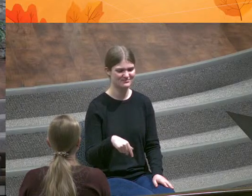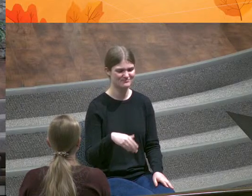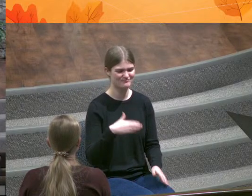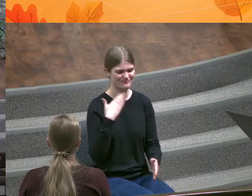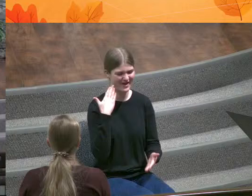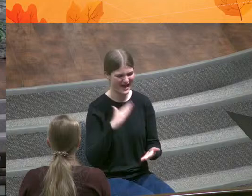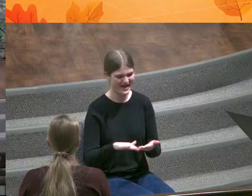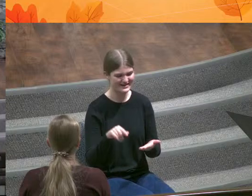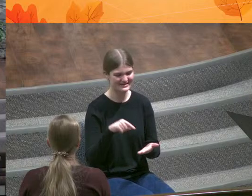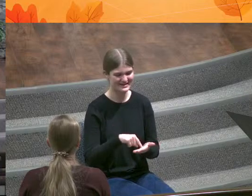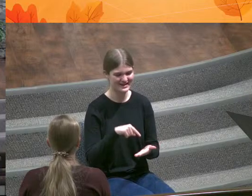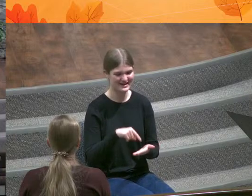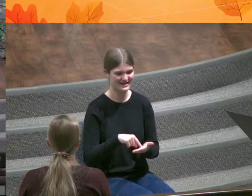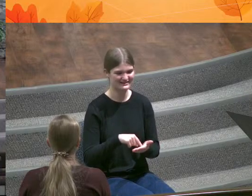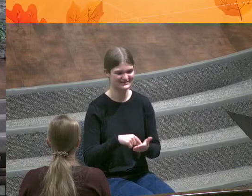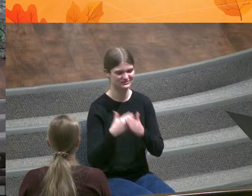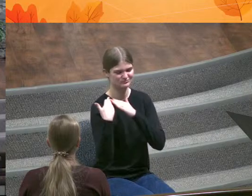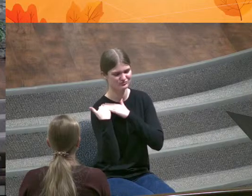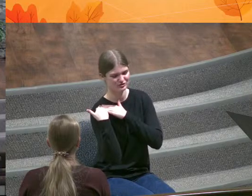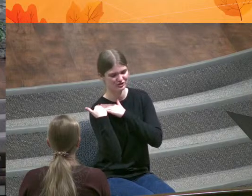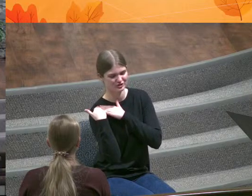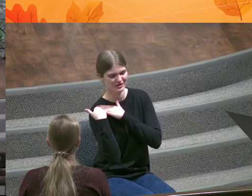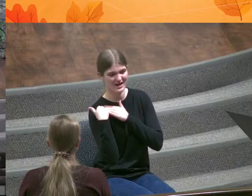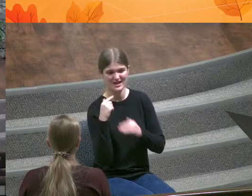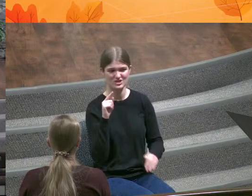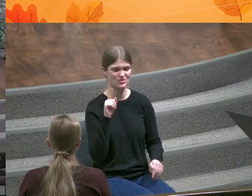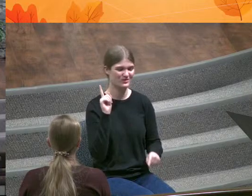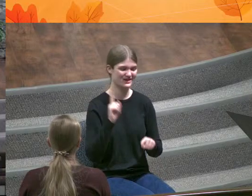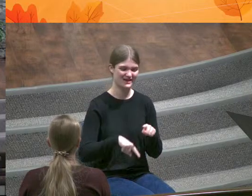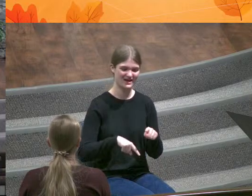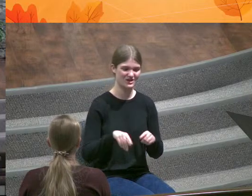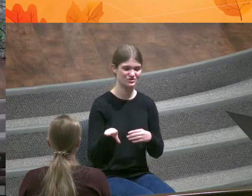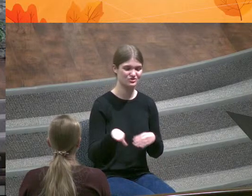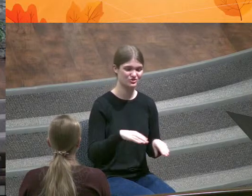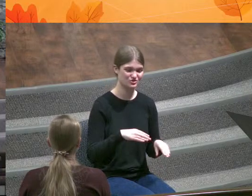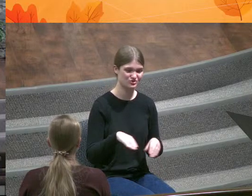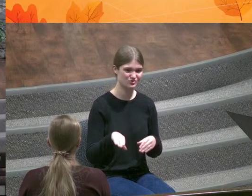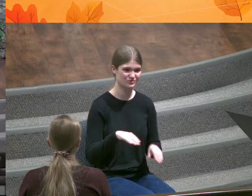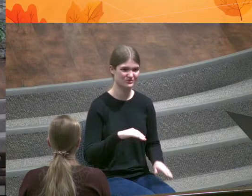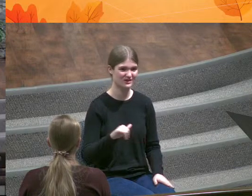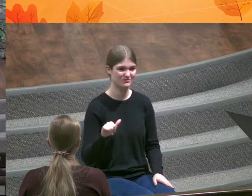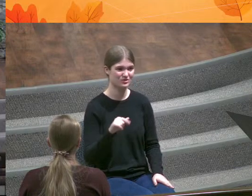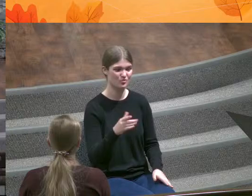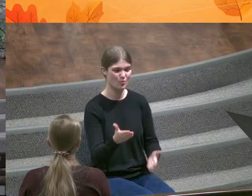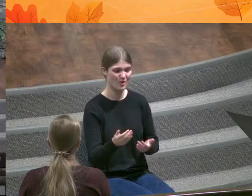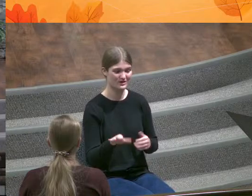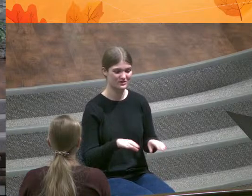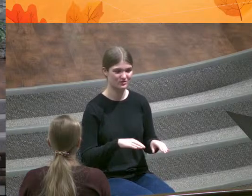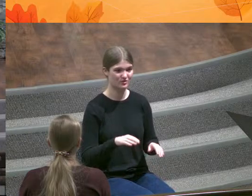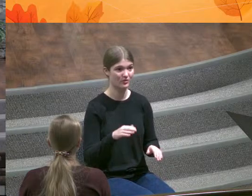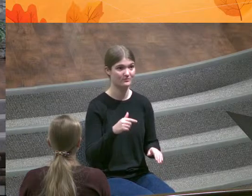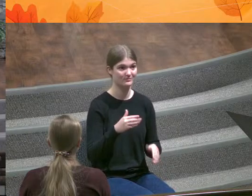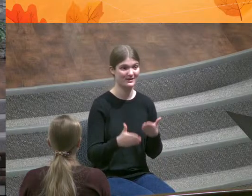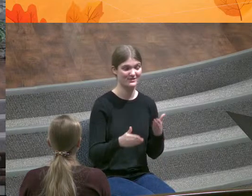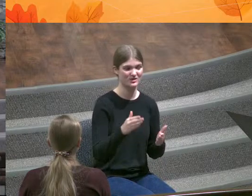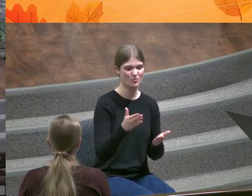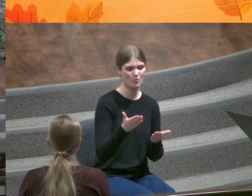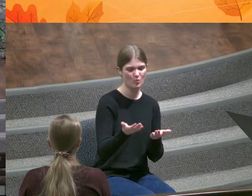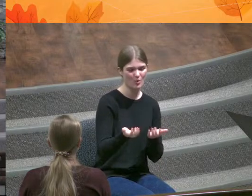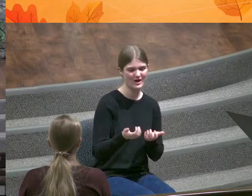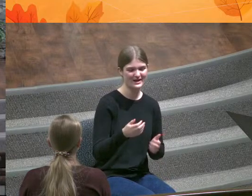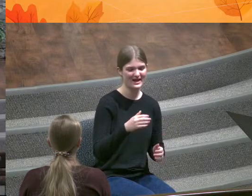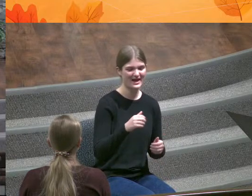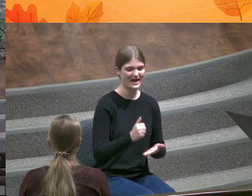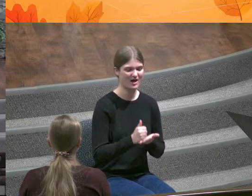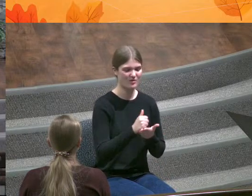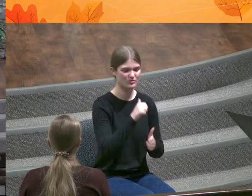you. And you can't do what you'd like to do, like, well, I'd like to help my grandkids out with their college, or I'd like